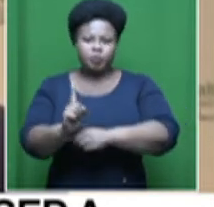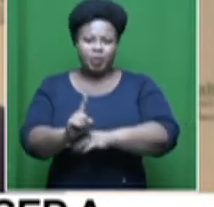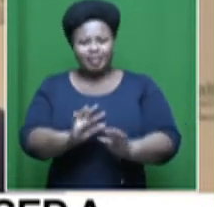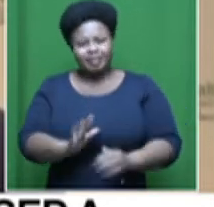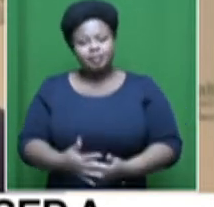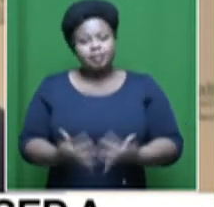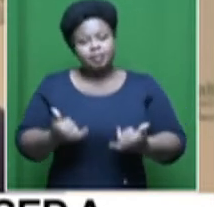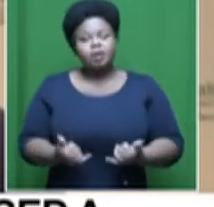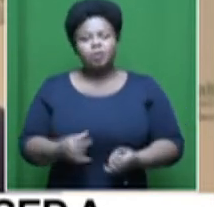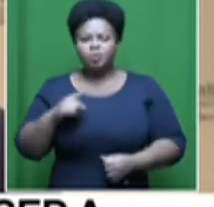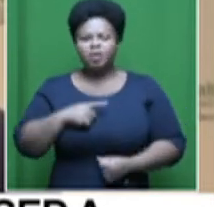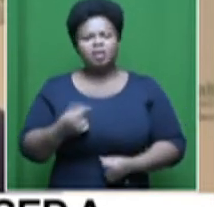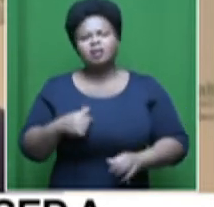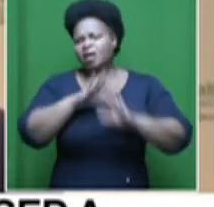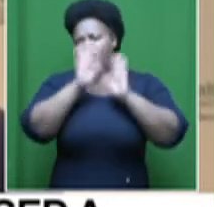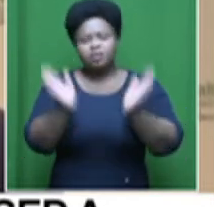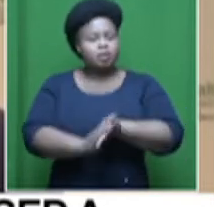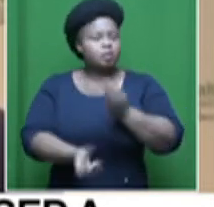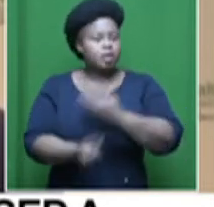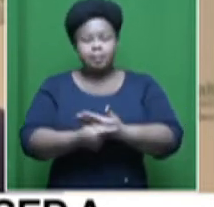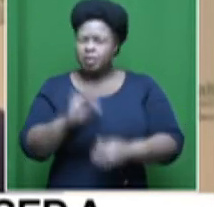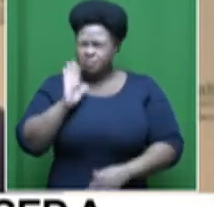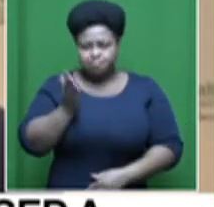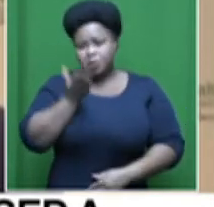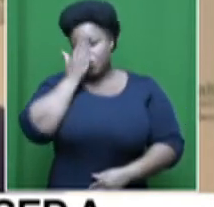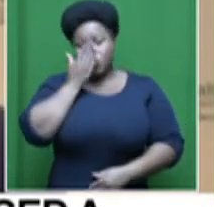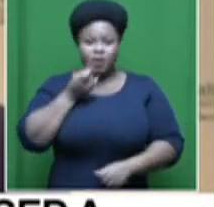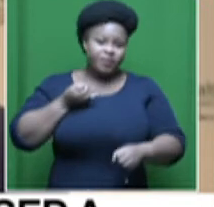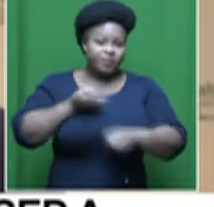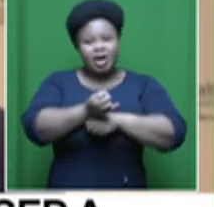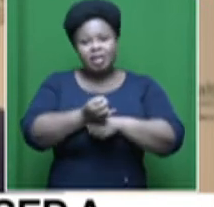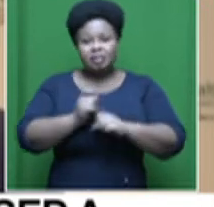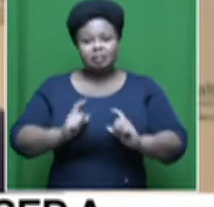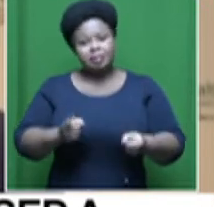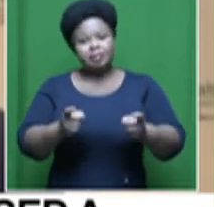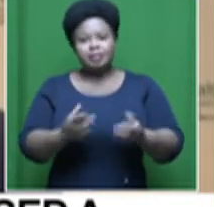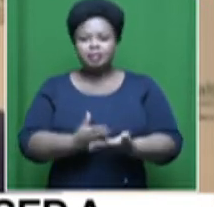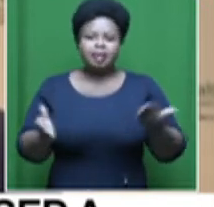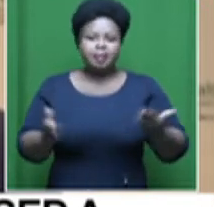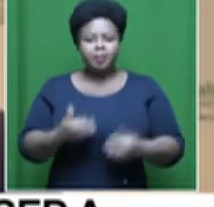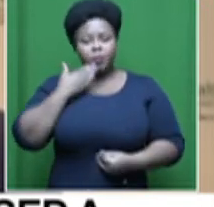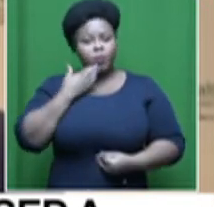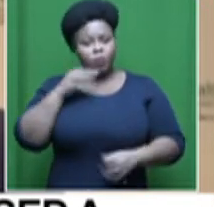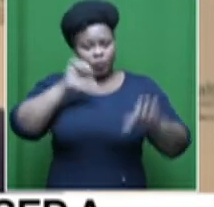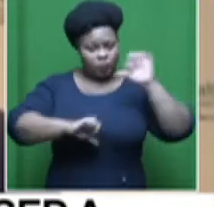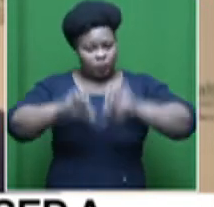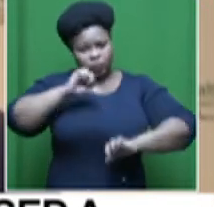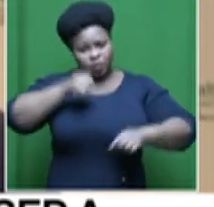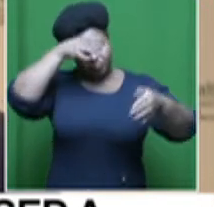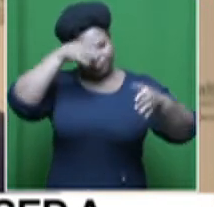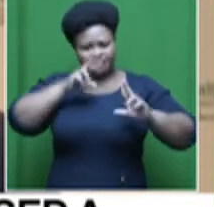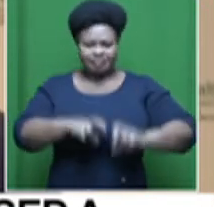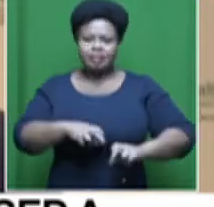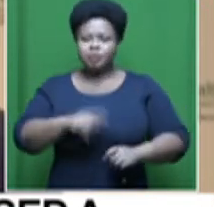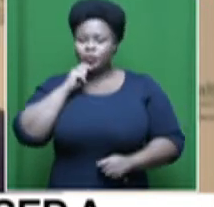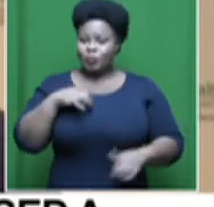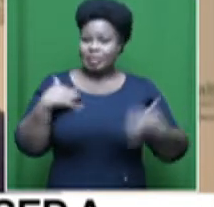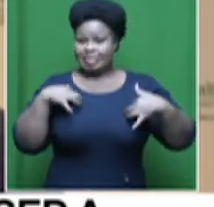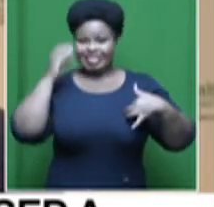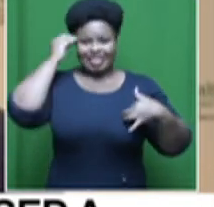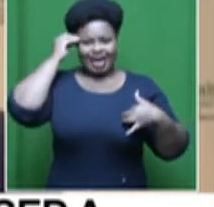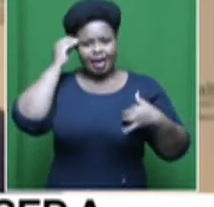must say that everything is happening at a very fast pace, and I think from those who are on the research and scientific research side are finding this quite